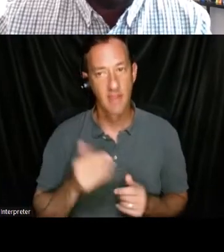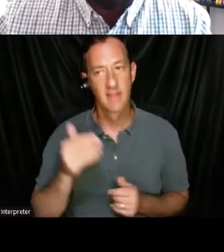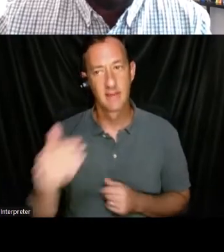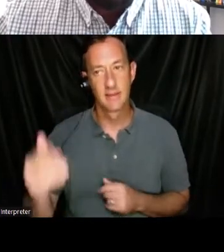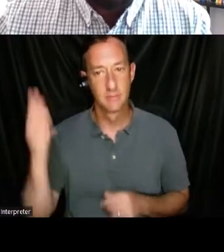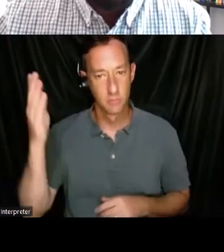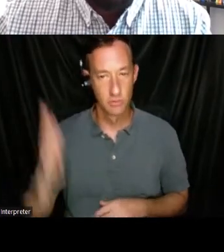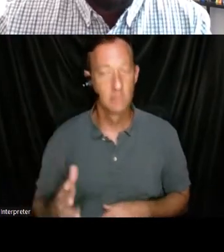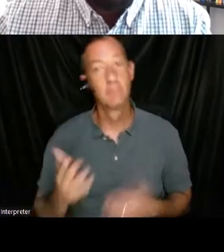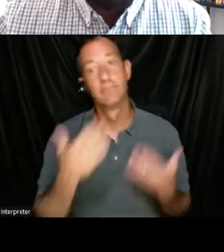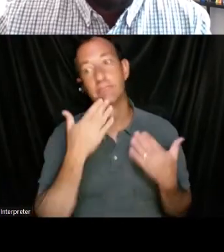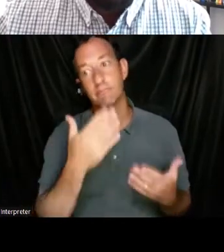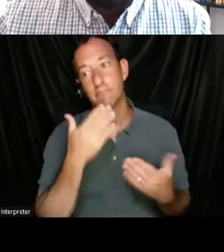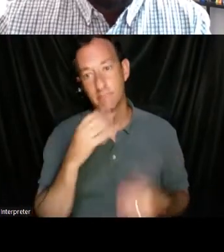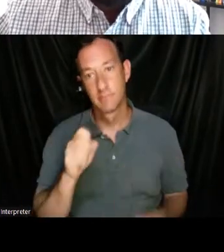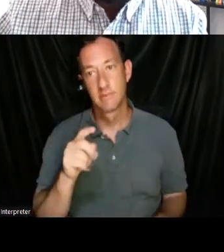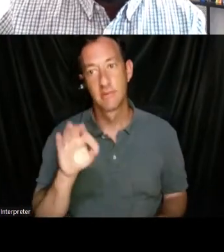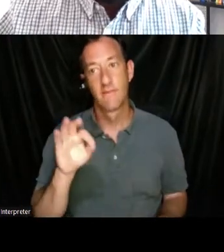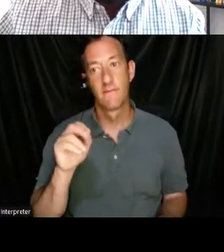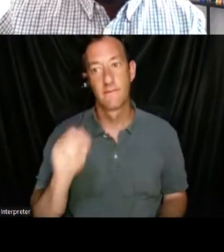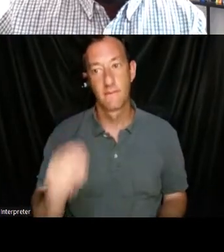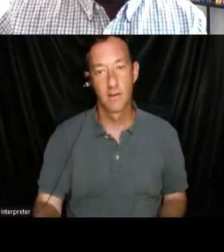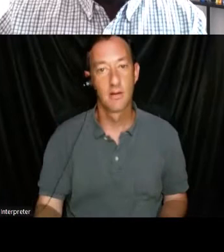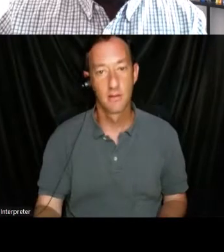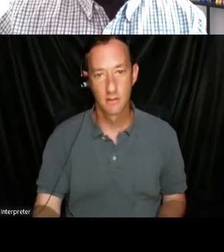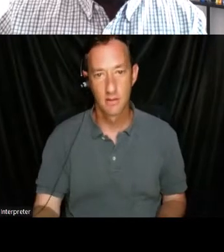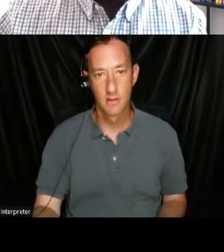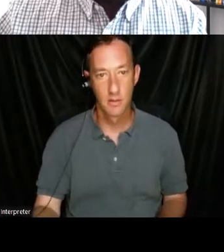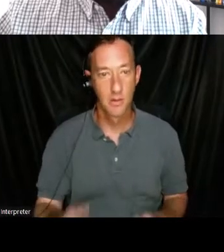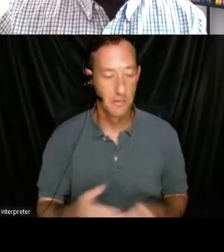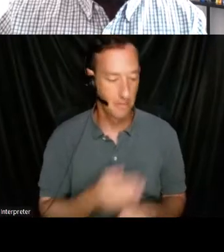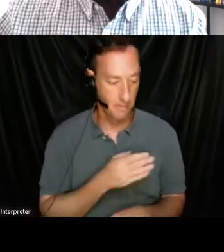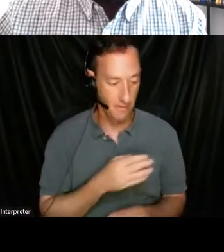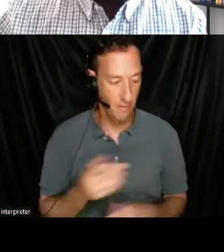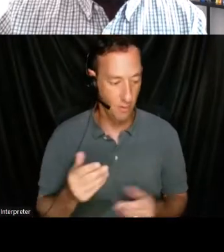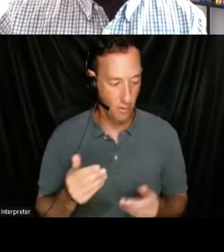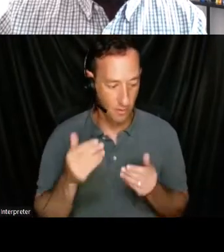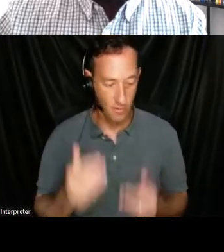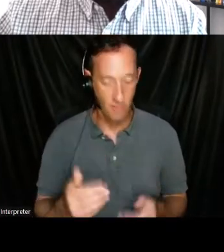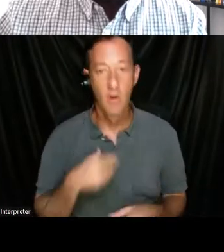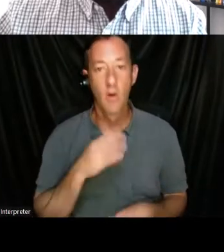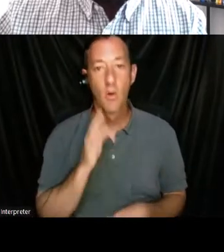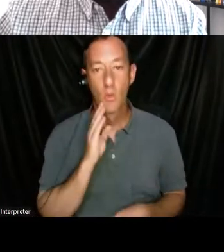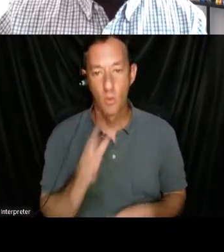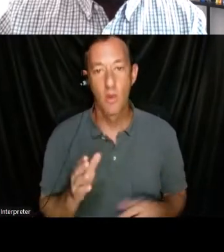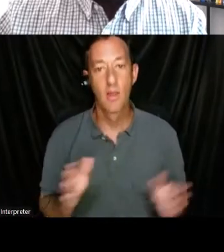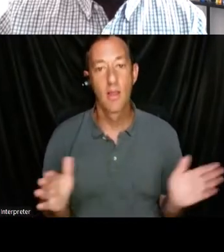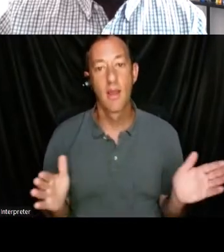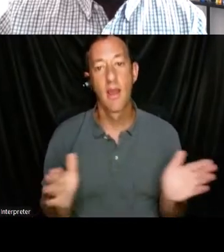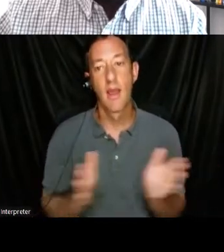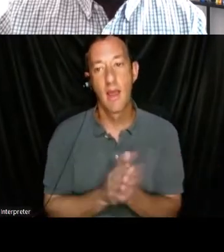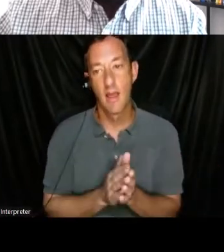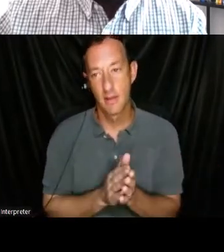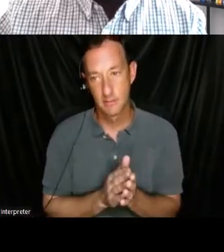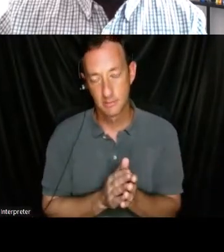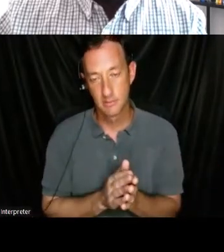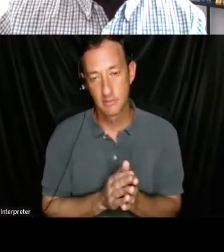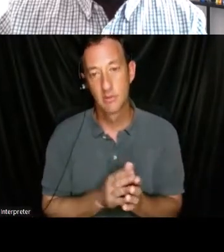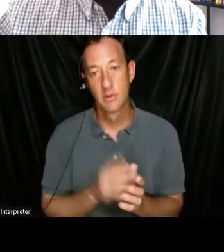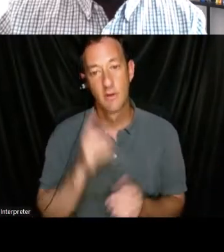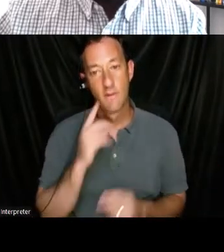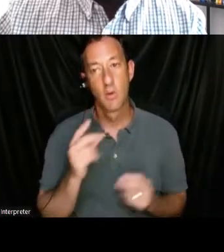Thank you so much, Stefan. And actually, before we move on to Anna, I am going to ask for a